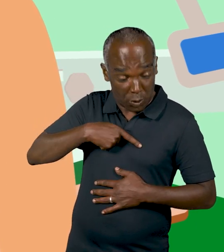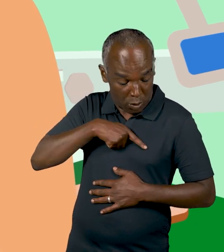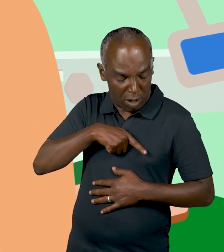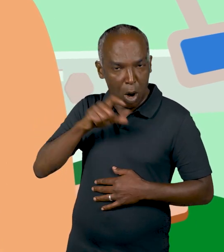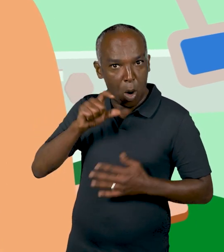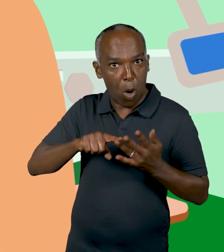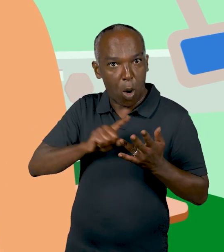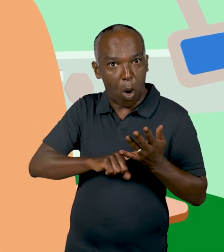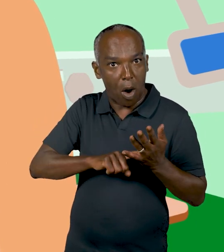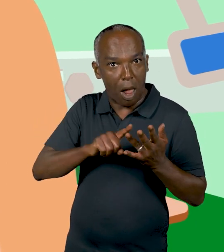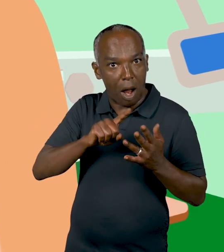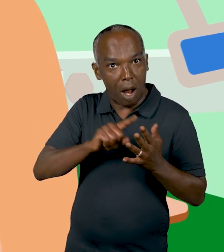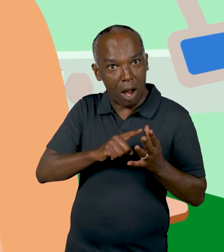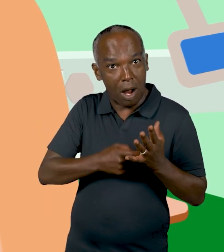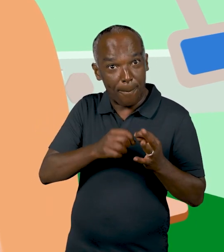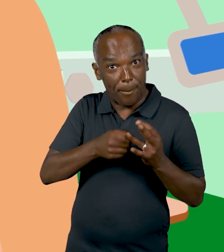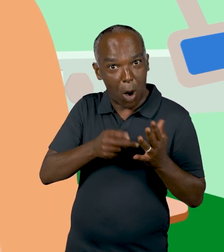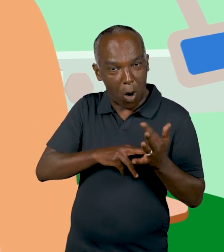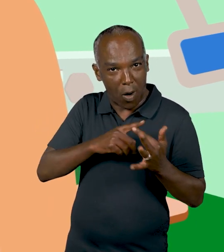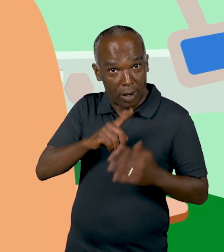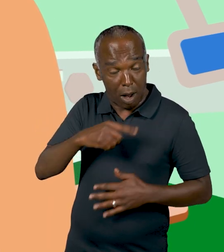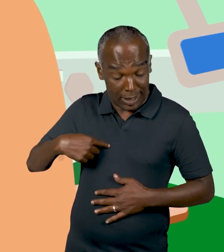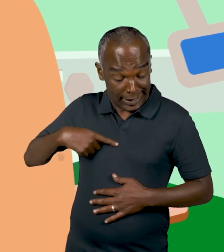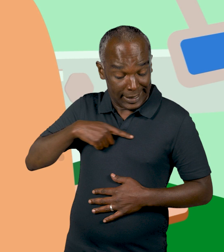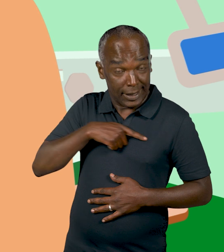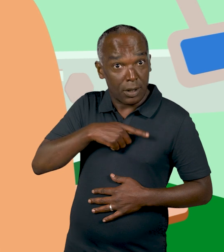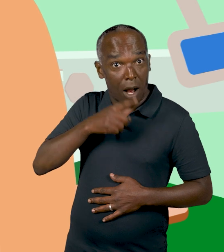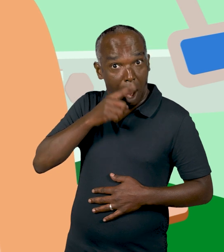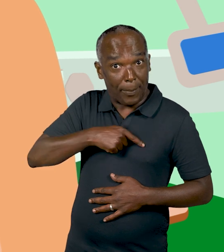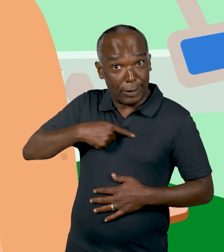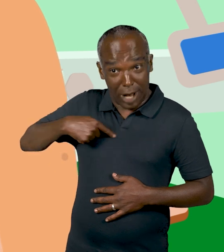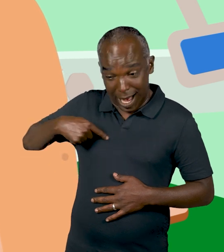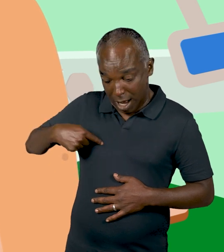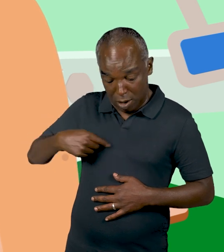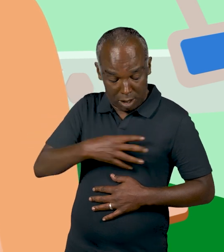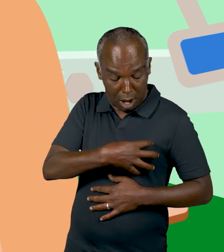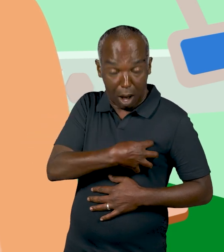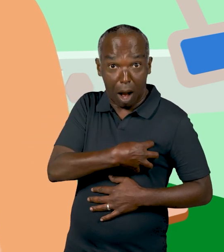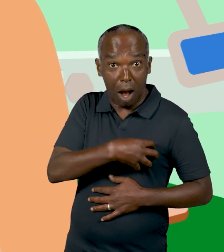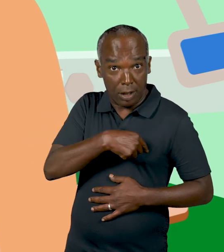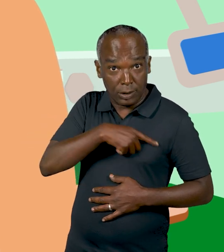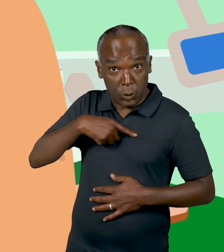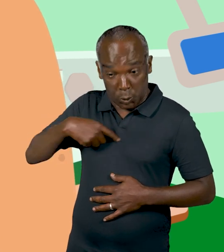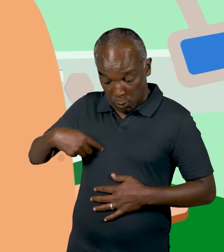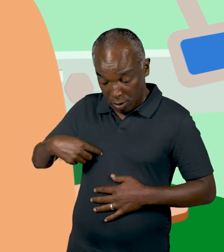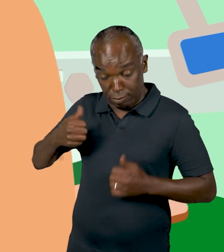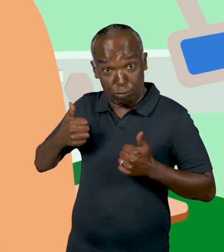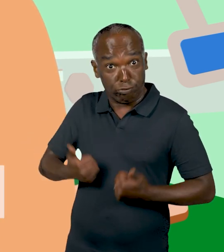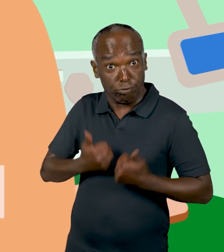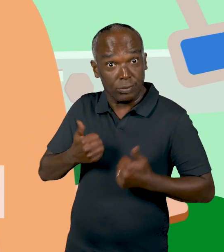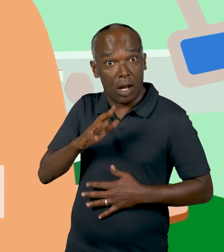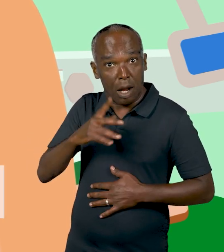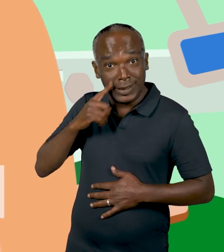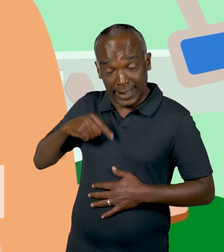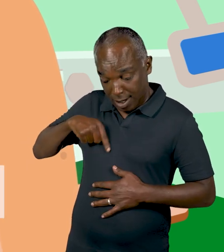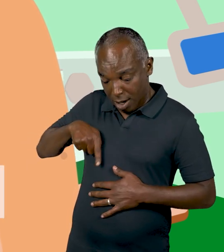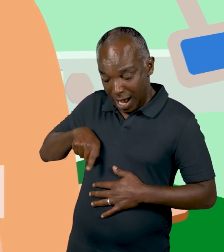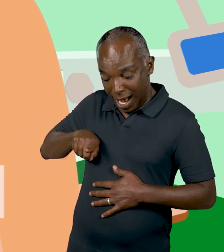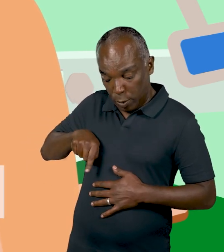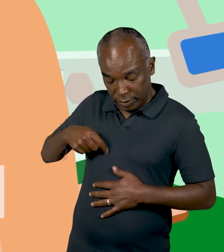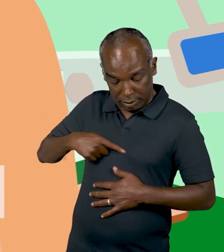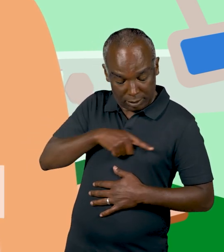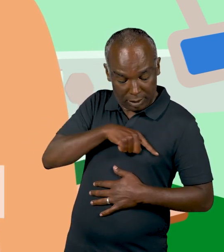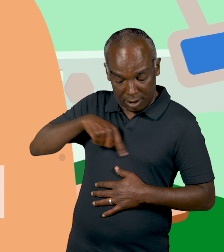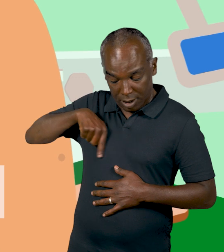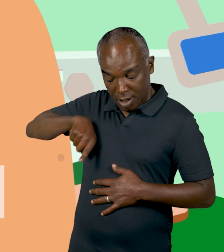in the skin near the collarbone. One end of the line is gently threaded into a large vein just above the heart. The other end of the line